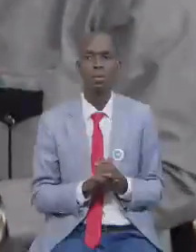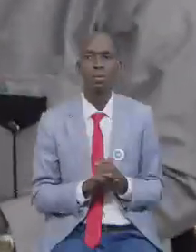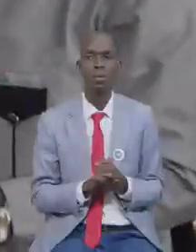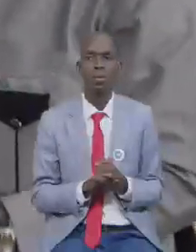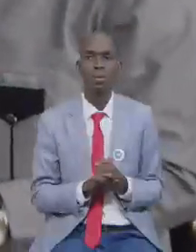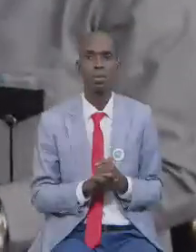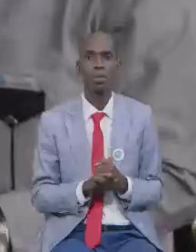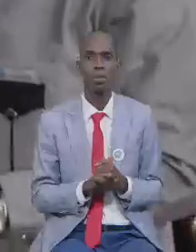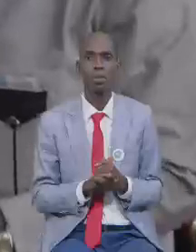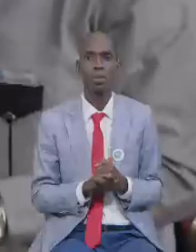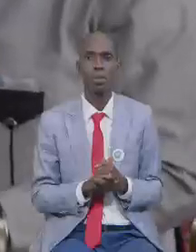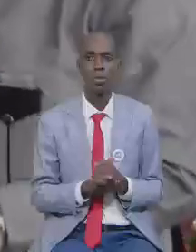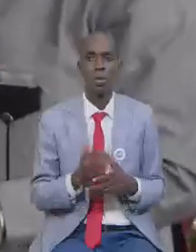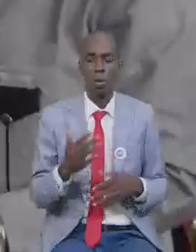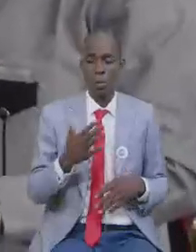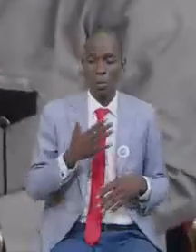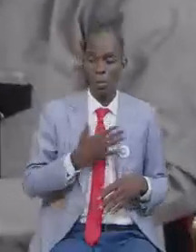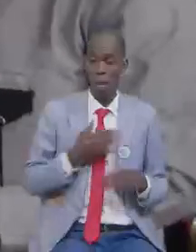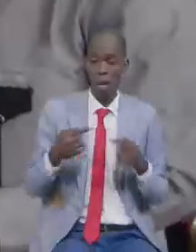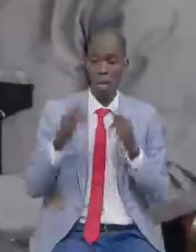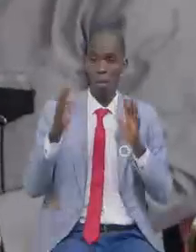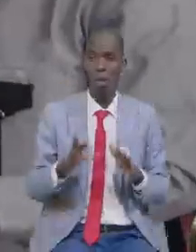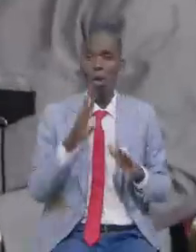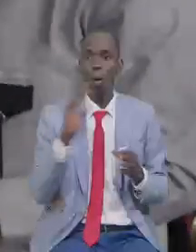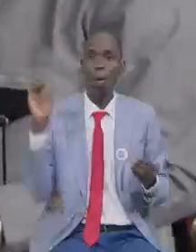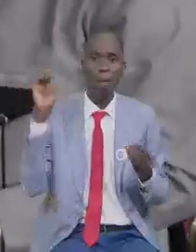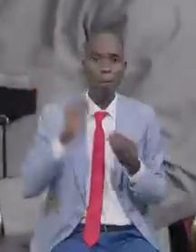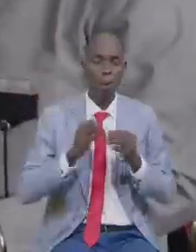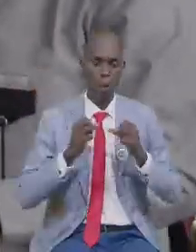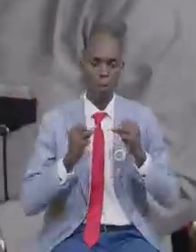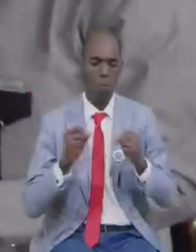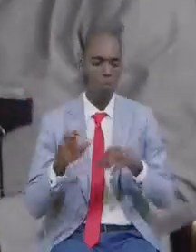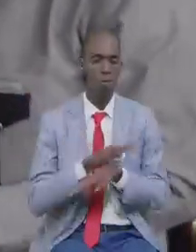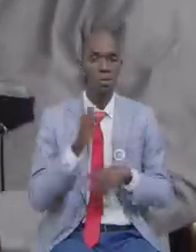My enemies are more powerful than I am. Old song.